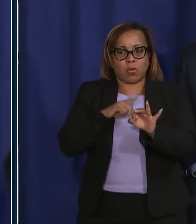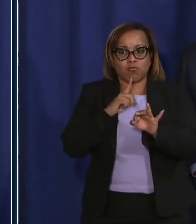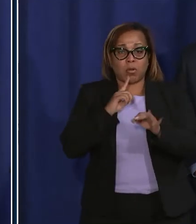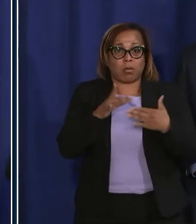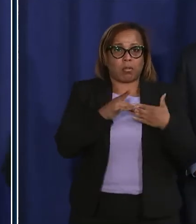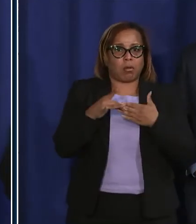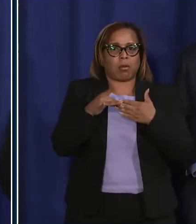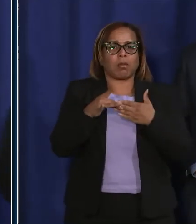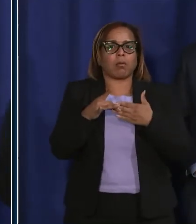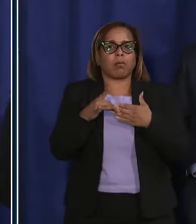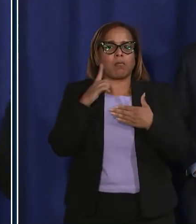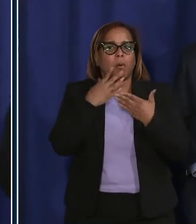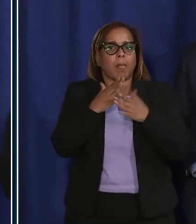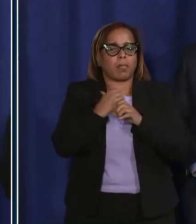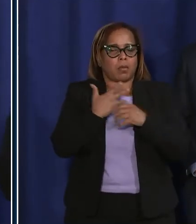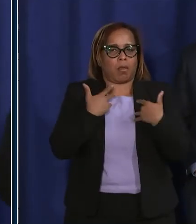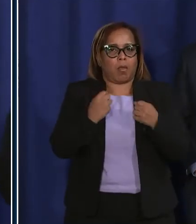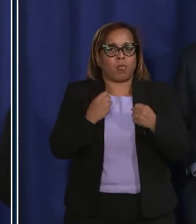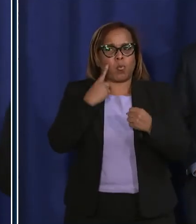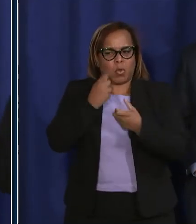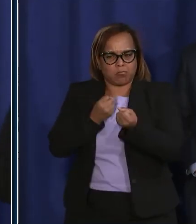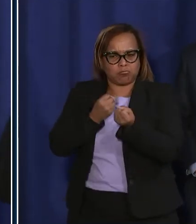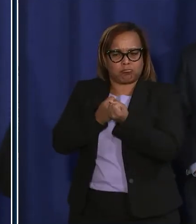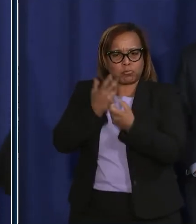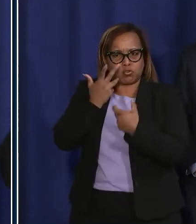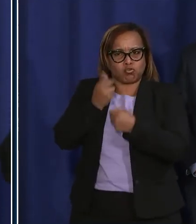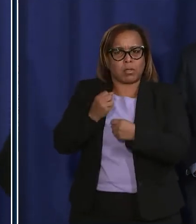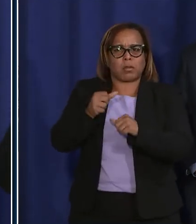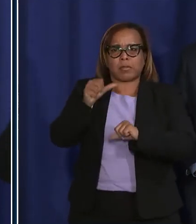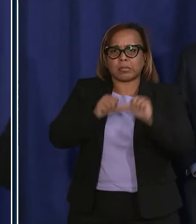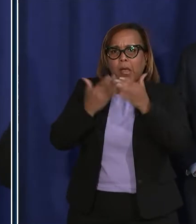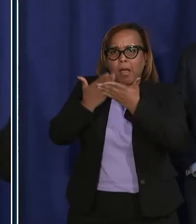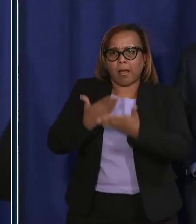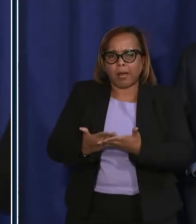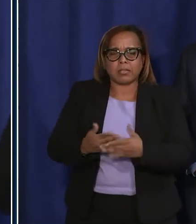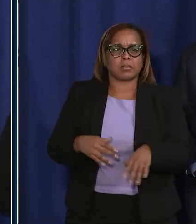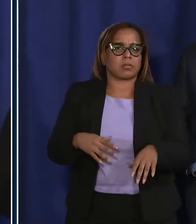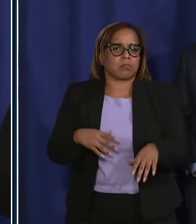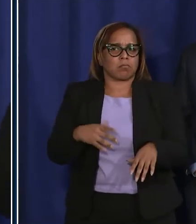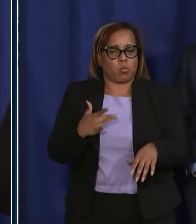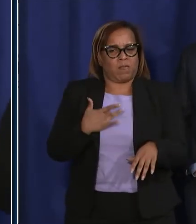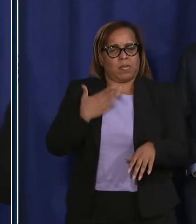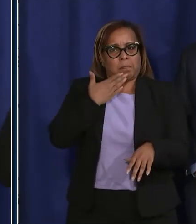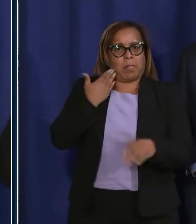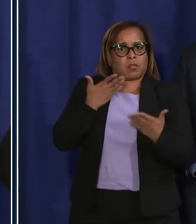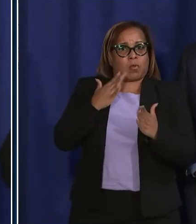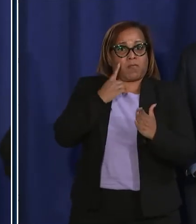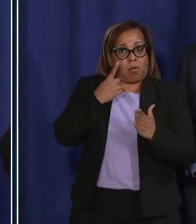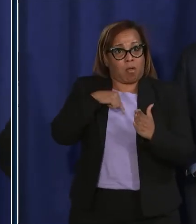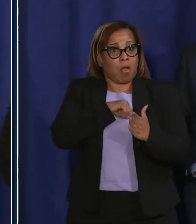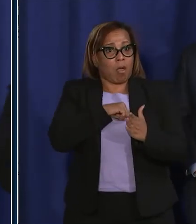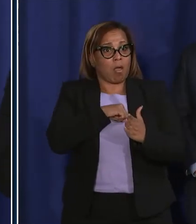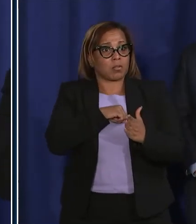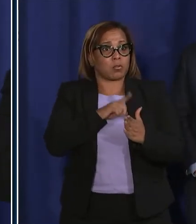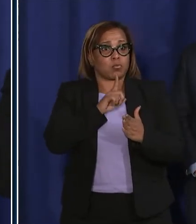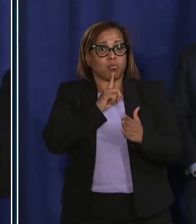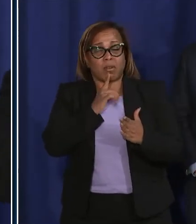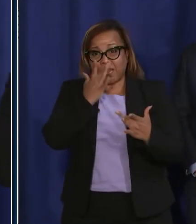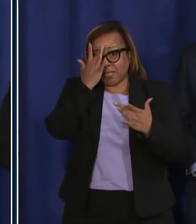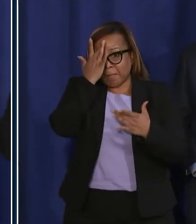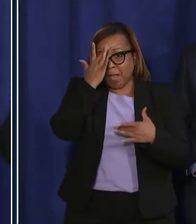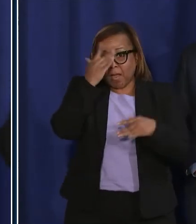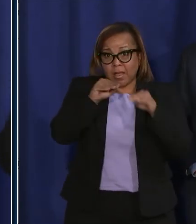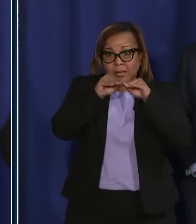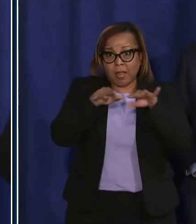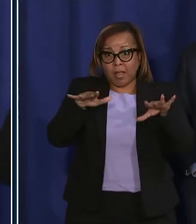it comes to public health. We believe in the science, we believe in the data, and we believe that the best way for us to put the pandemic